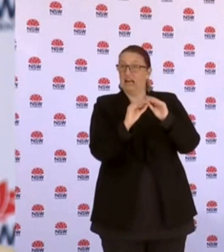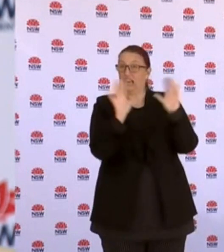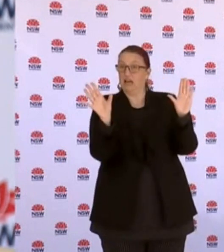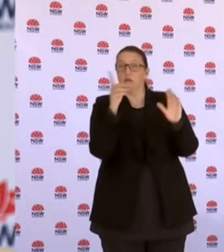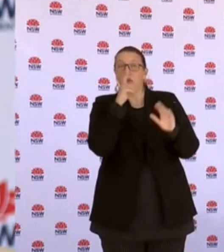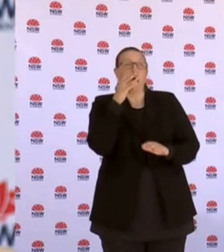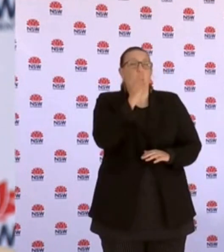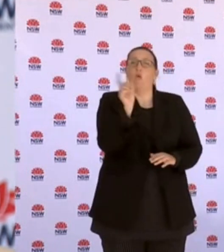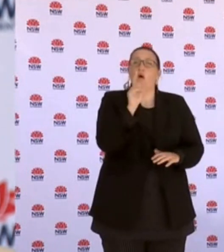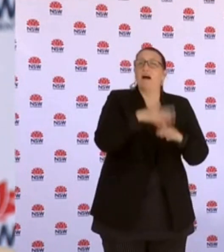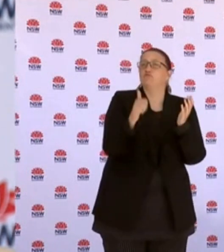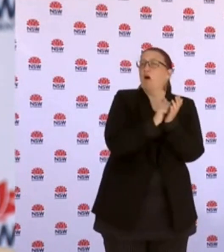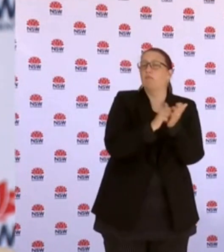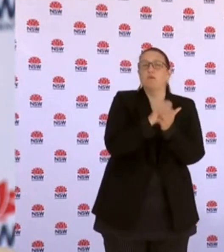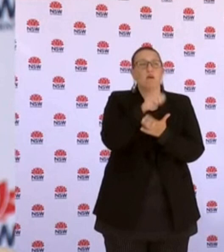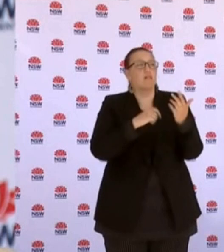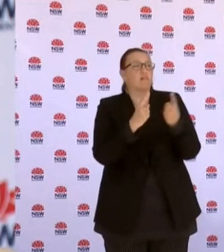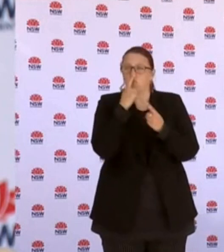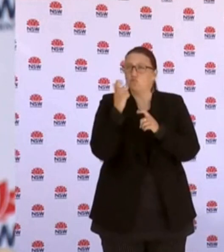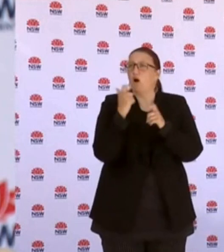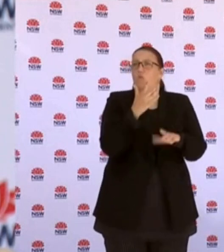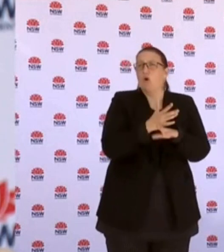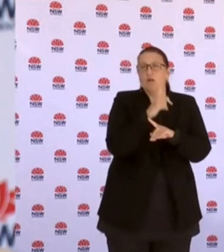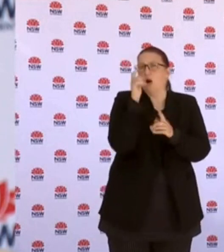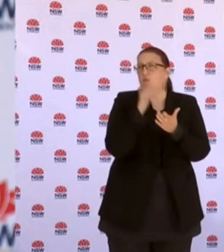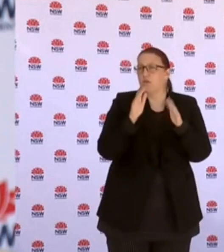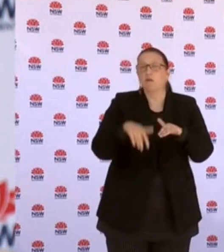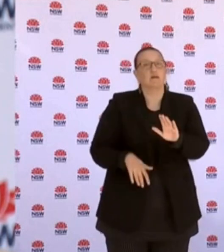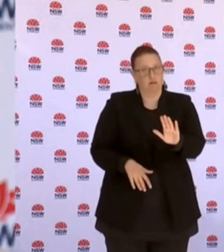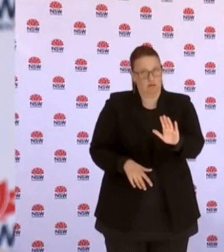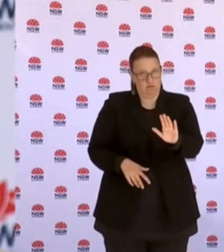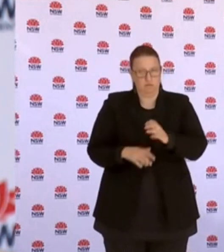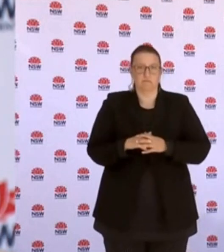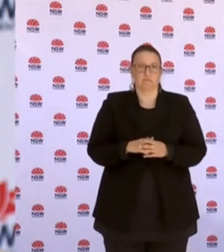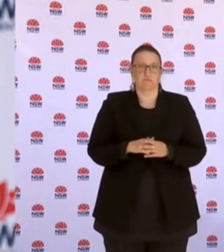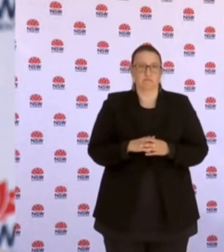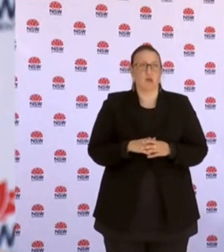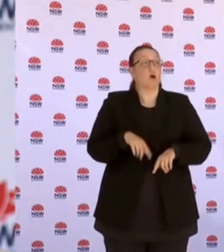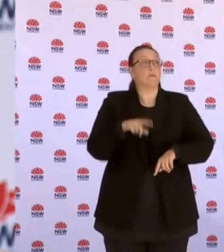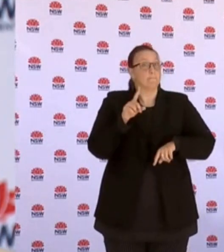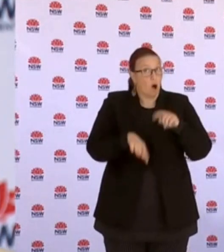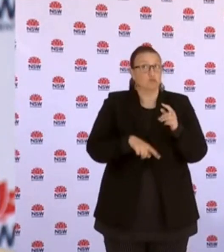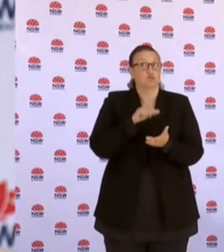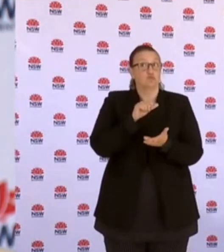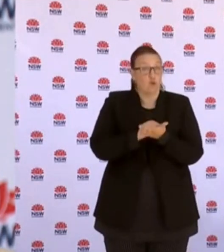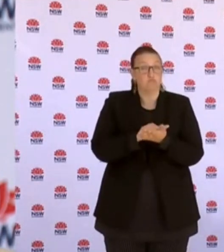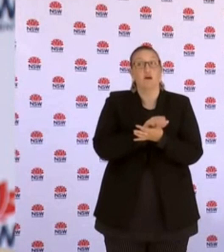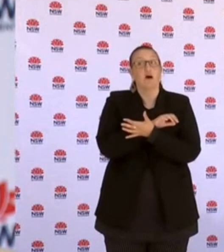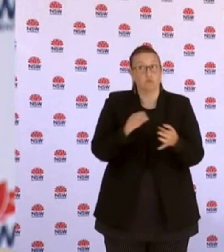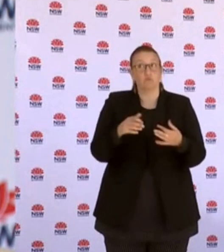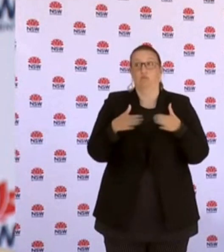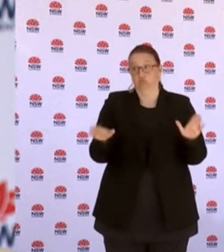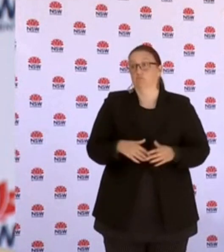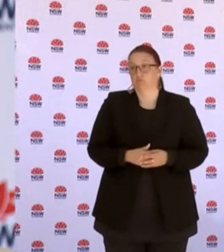following? If both anecdotally and evidence-based, the vast majority of retail shops aren't open, they're closed. But there are